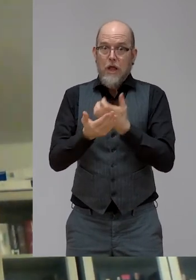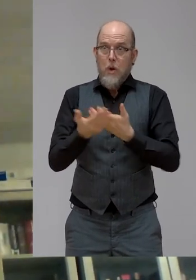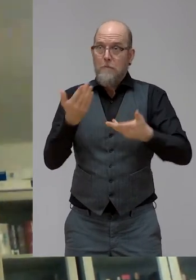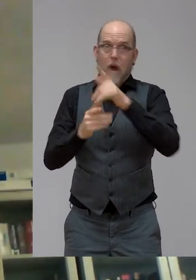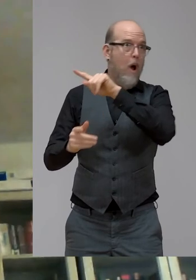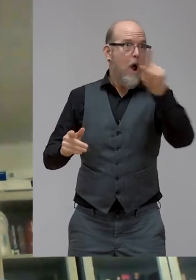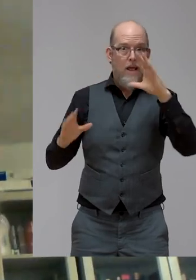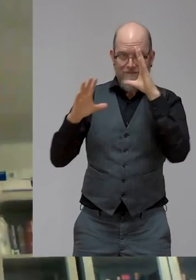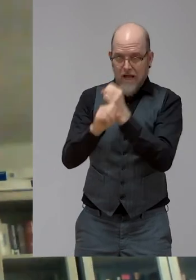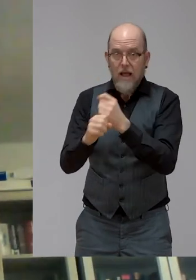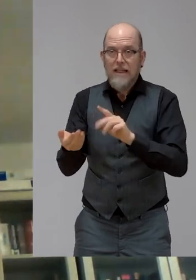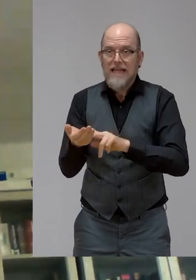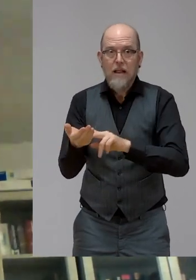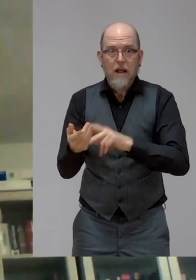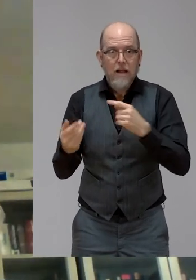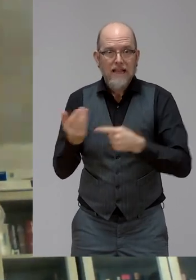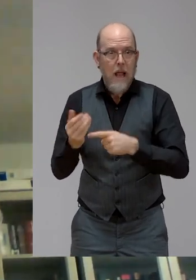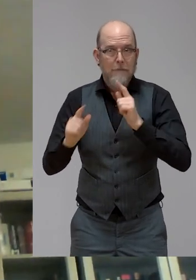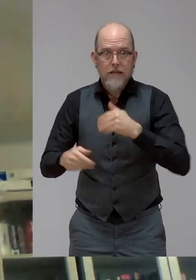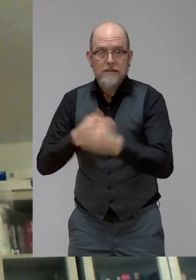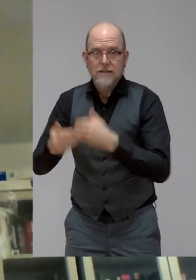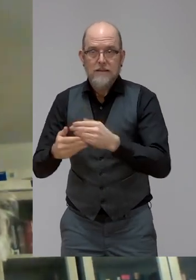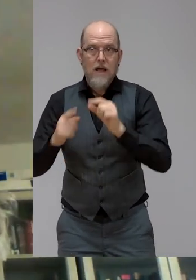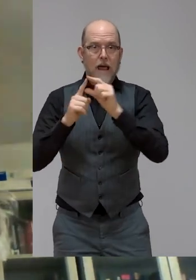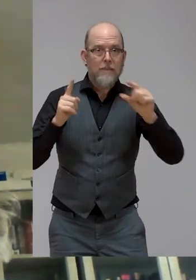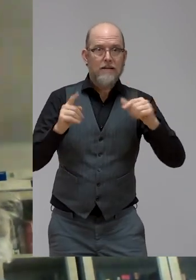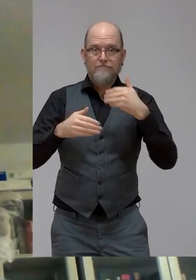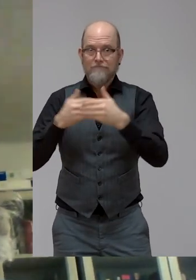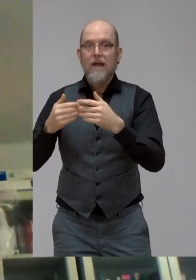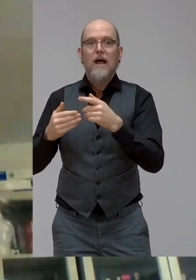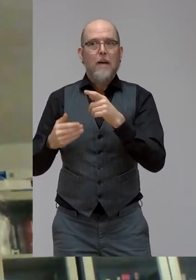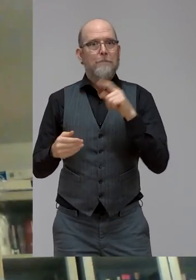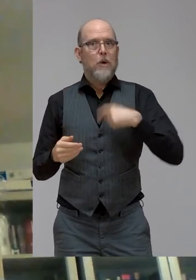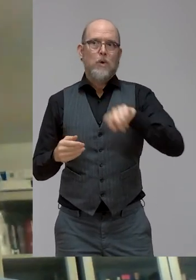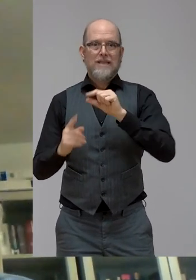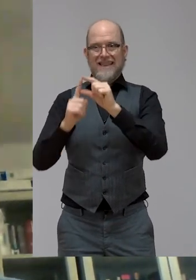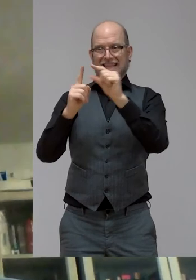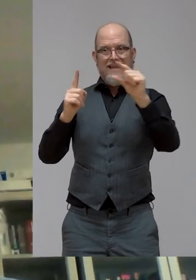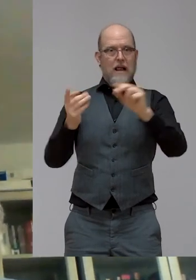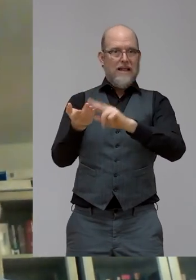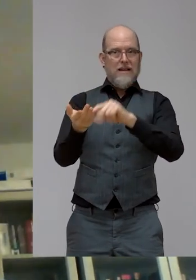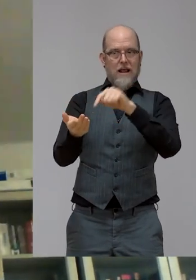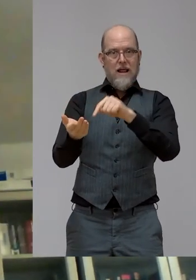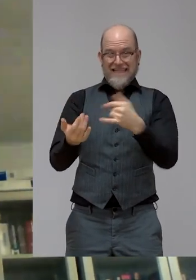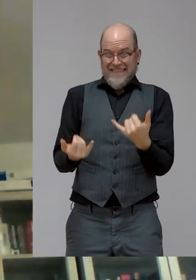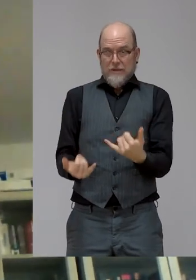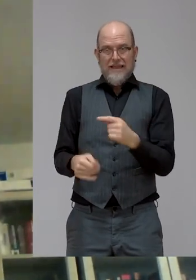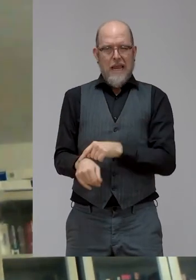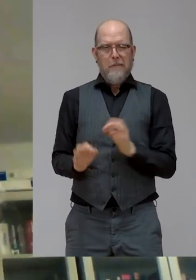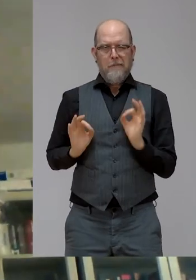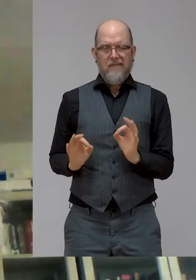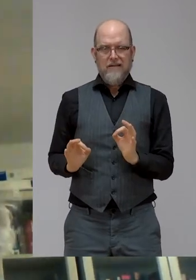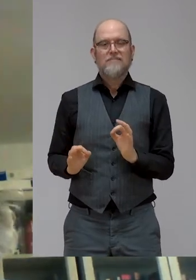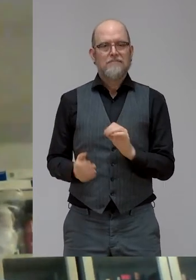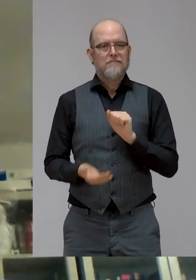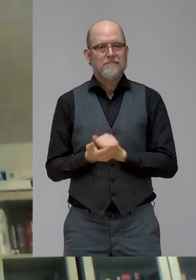that this whole acceleration of the digital economy was going to happen now. We think it's action-oriented. provides a roadmap, like